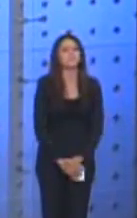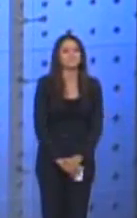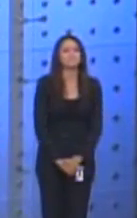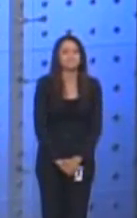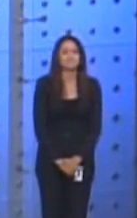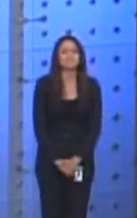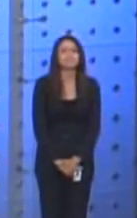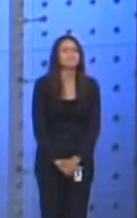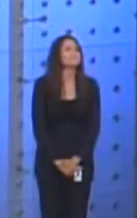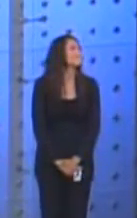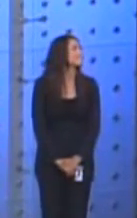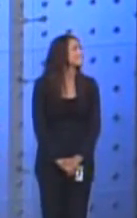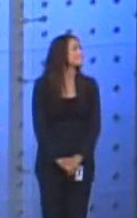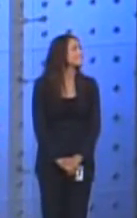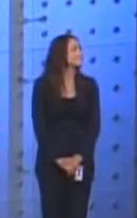That is our mission.